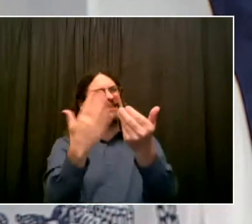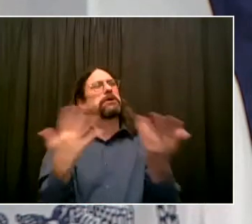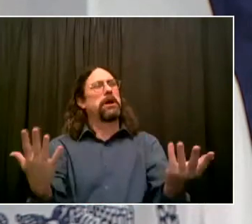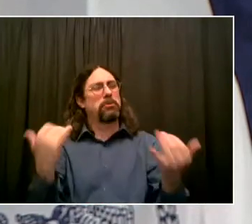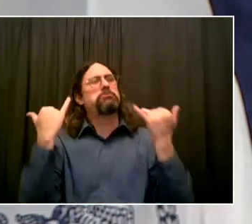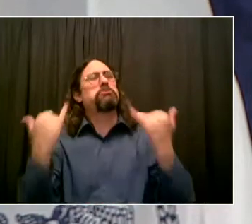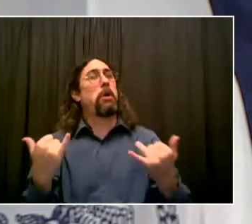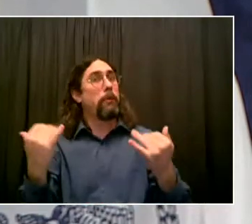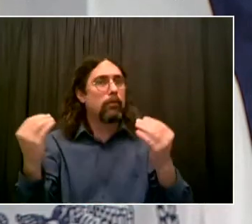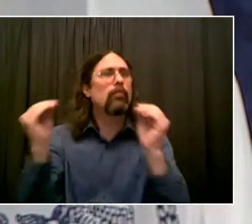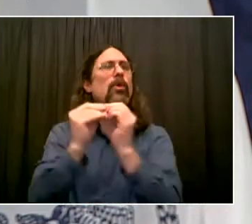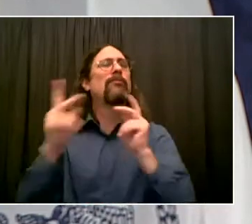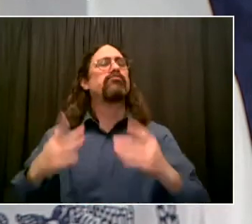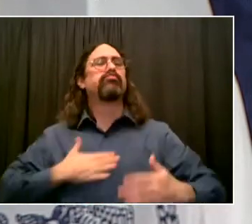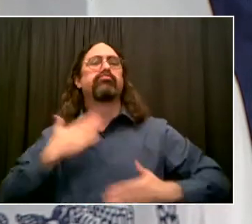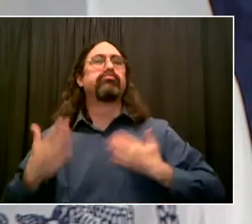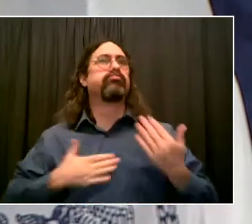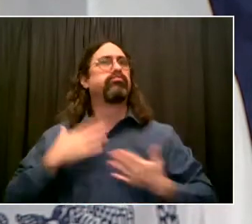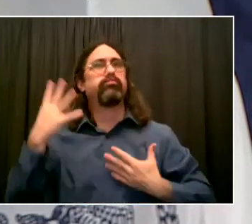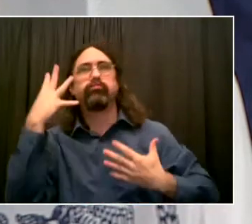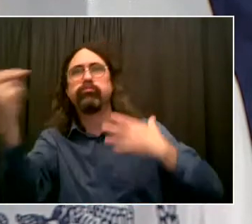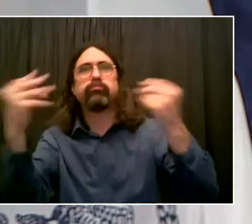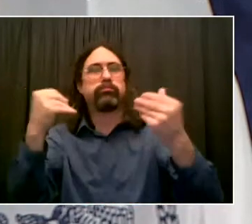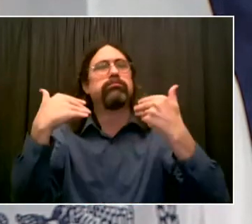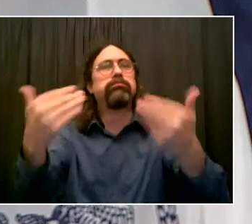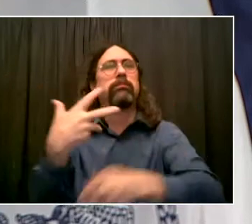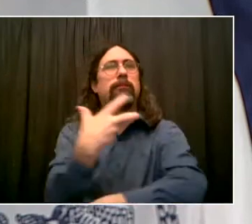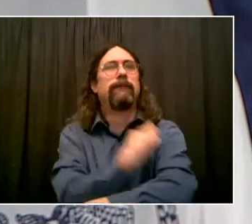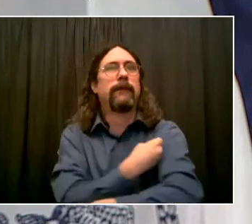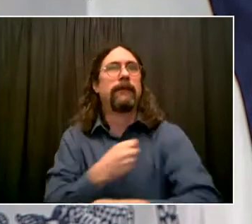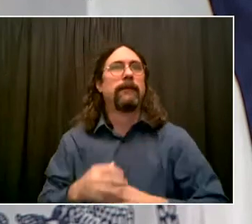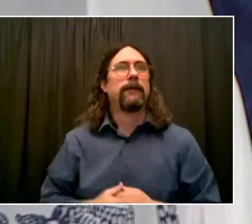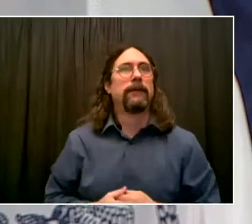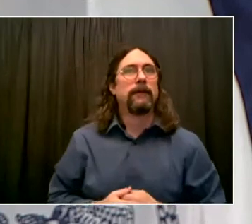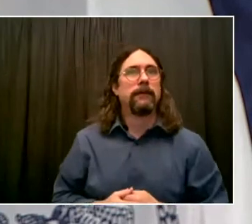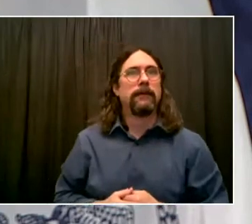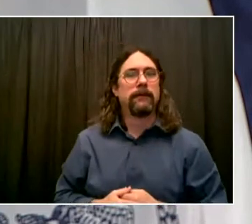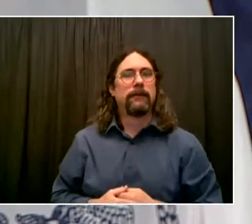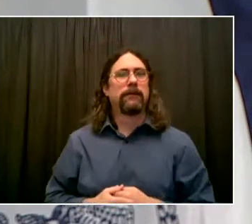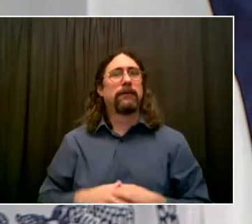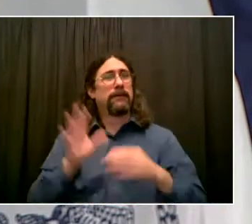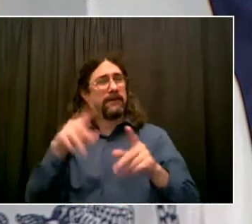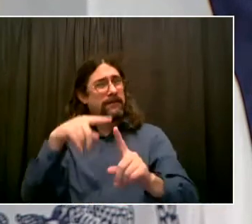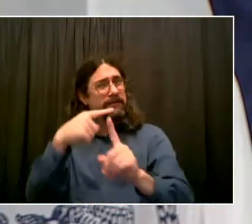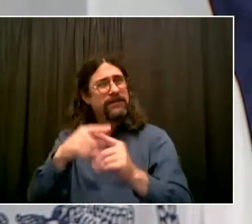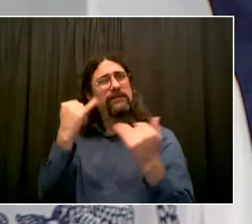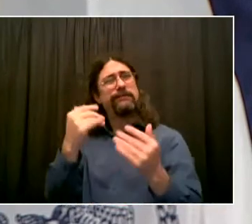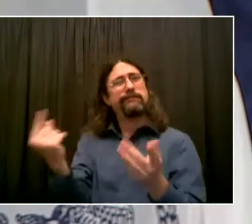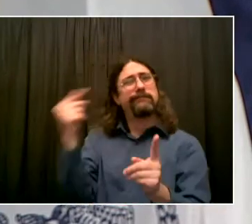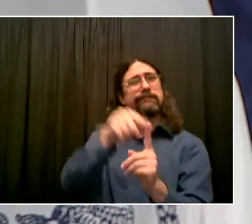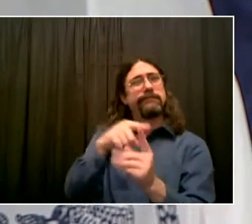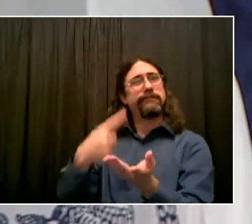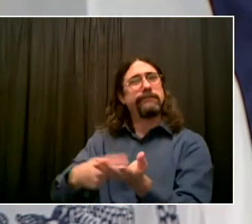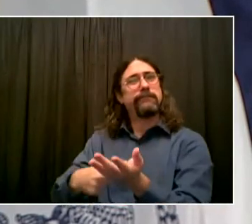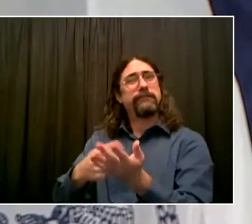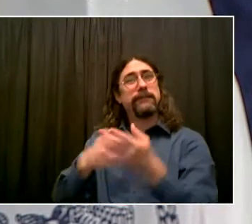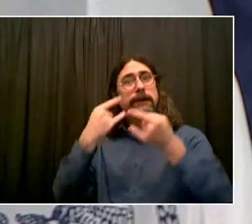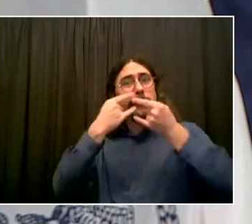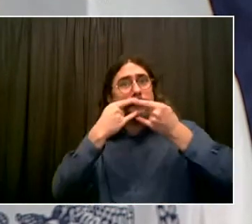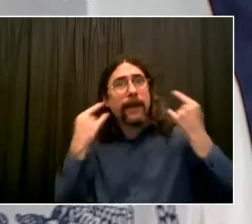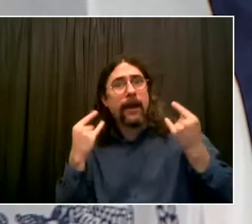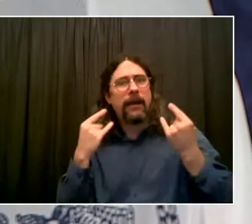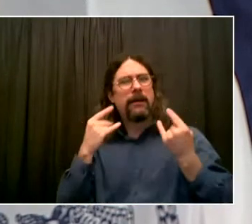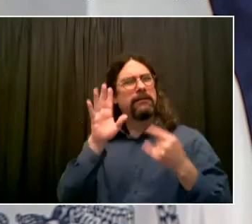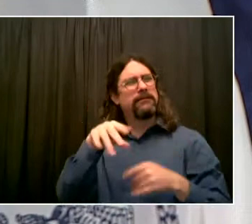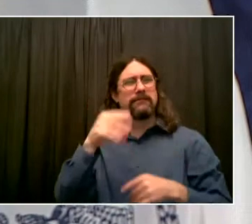you. And I think a lot of people are going to stick with that for a while until we really turn the corner. So in the scheme of things, I feel very good about how